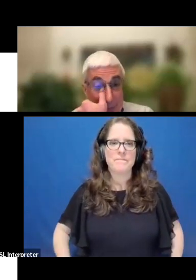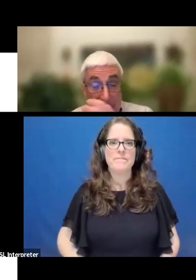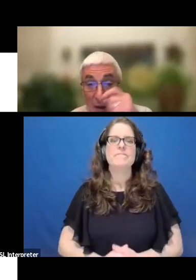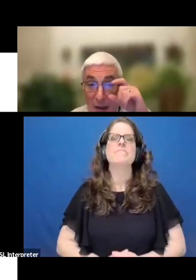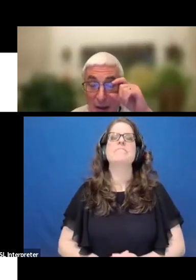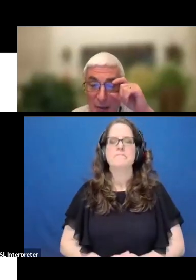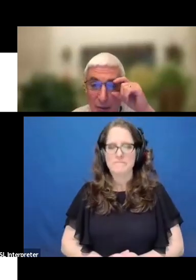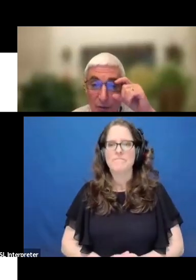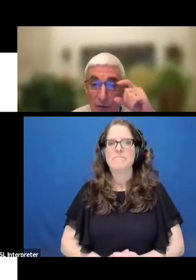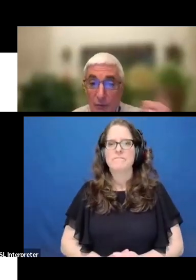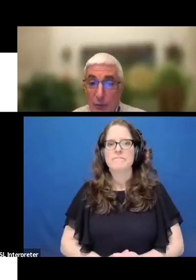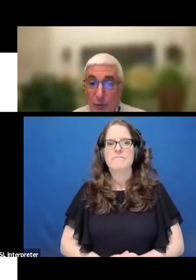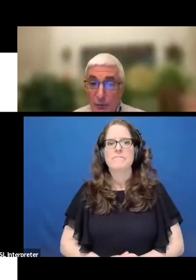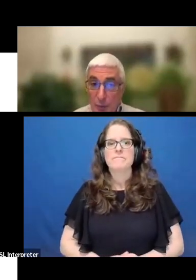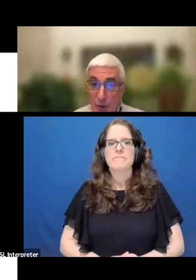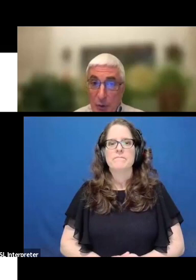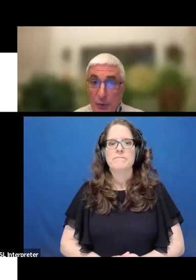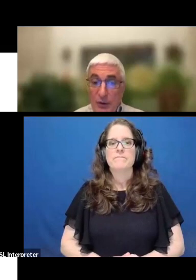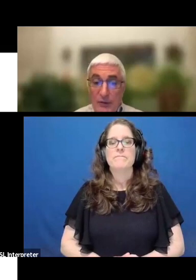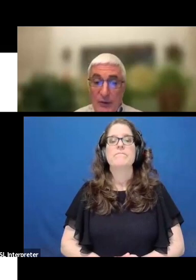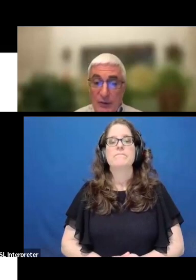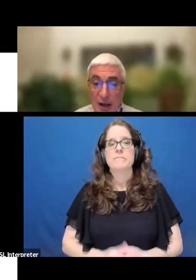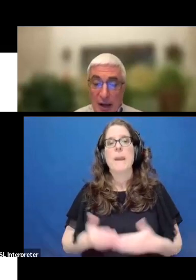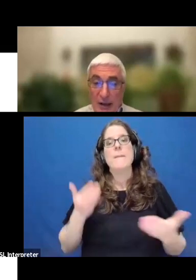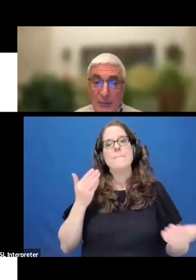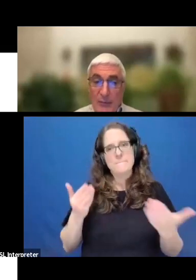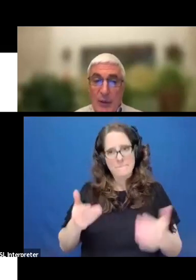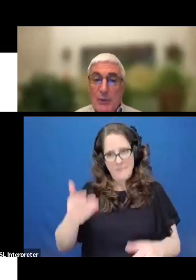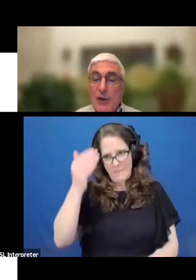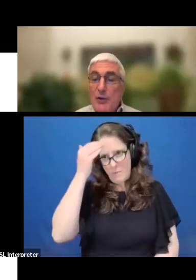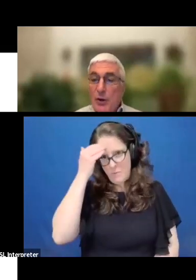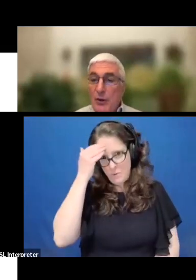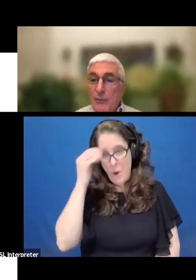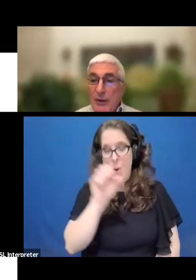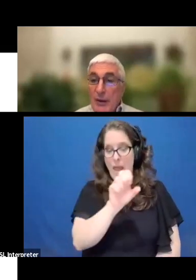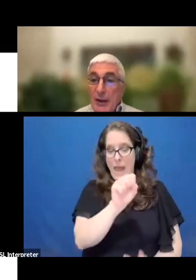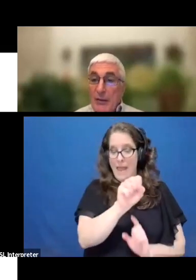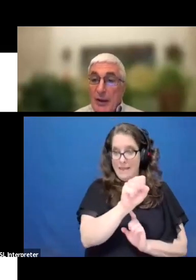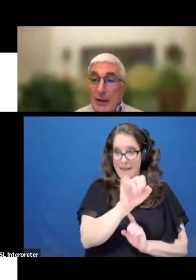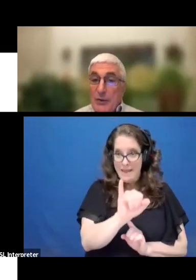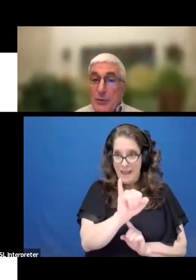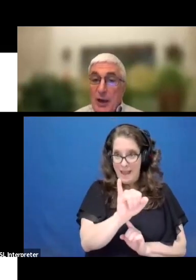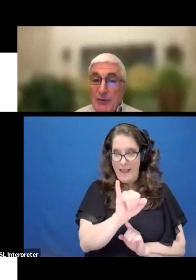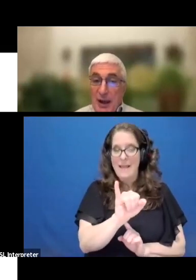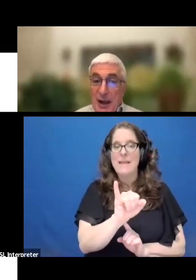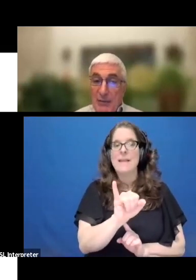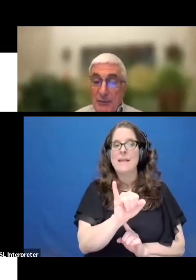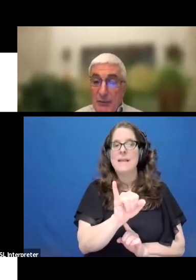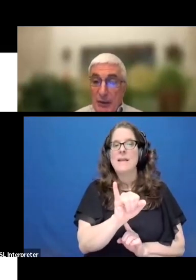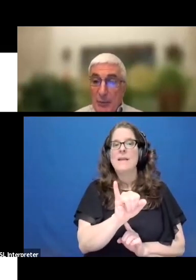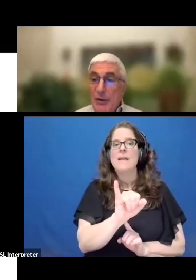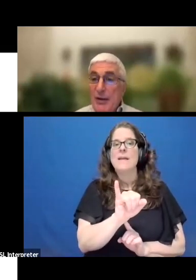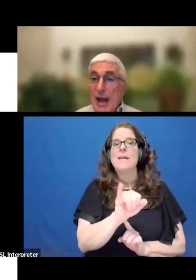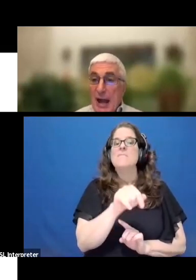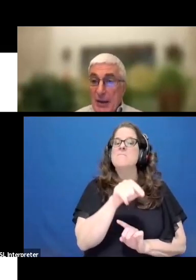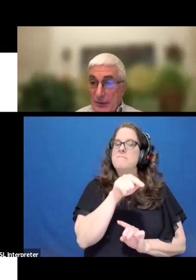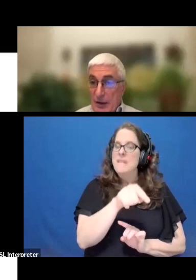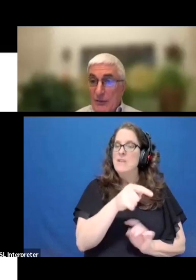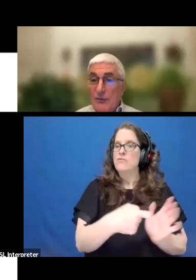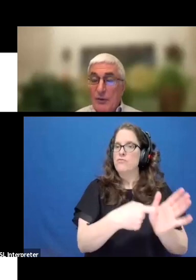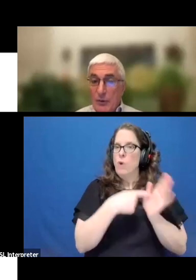Now, those of you who are familiar with SSI may recall that you have to have